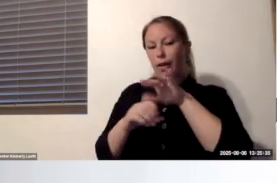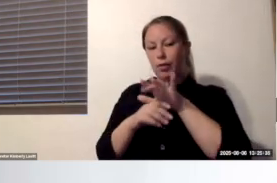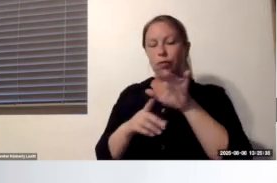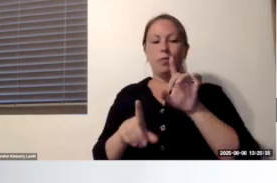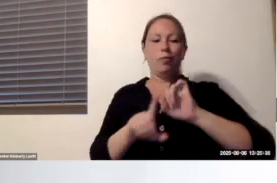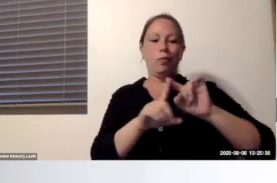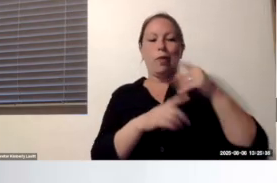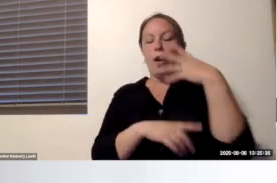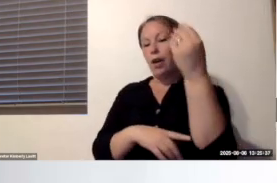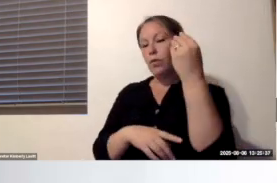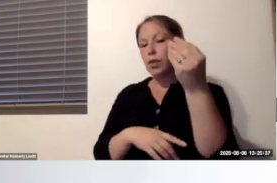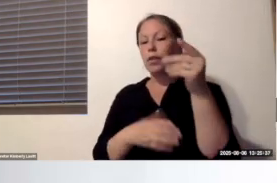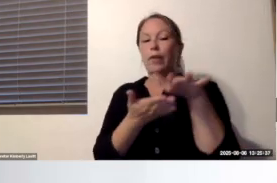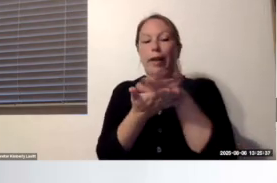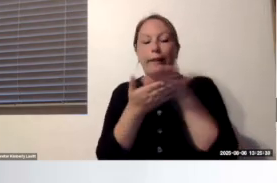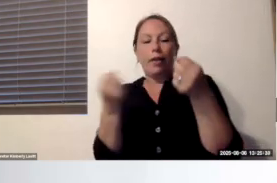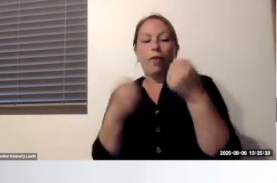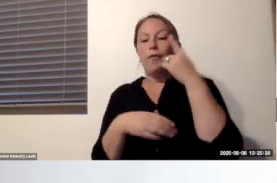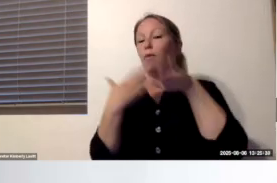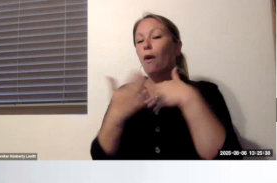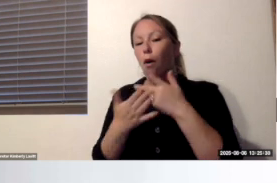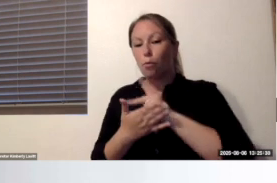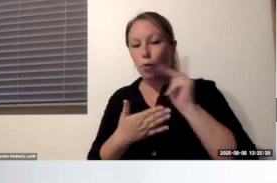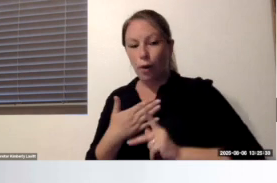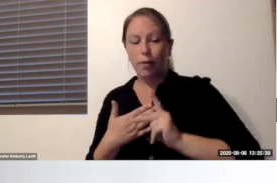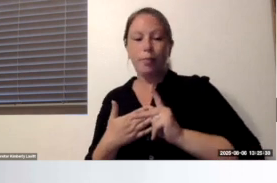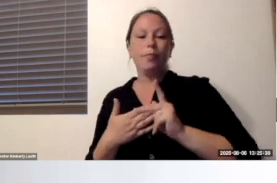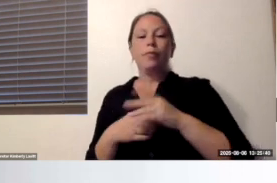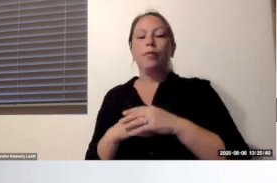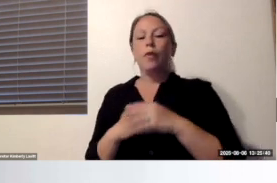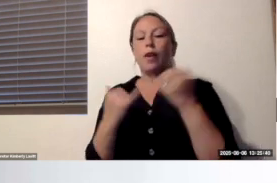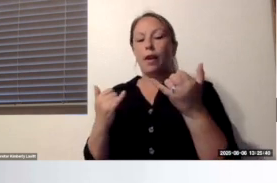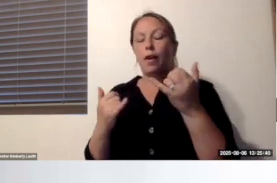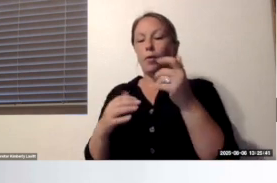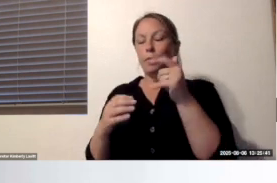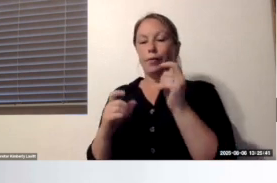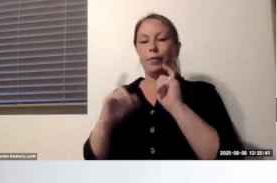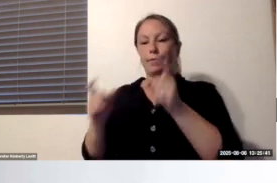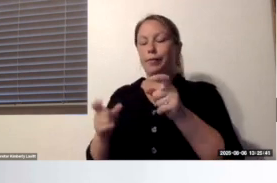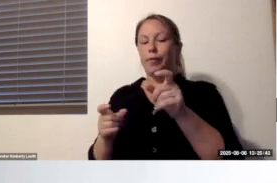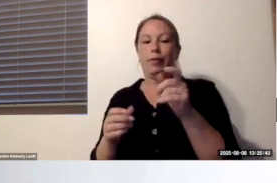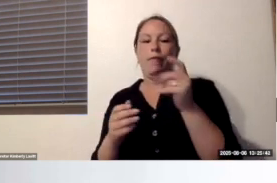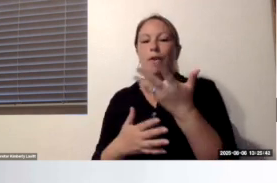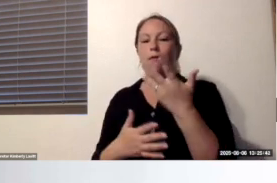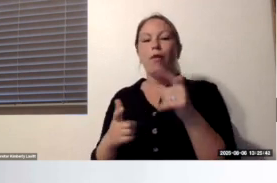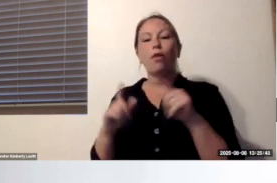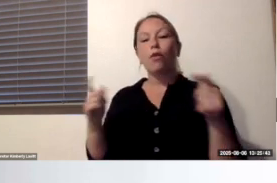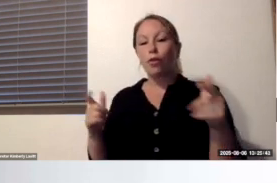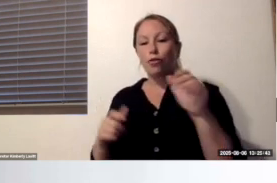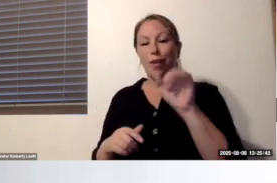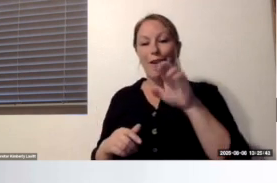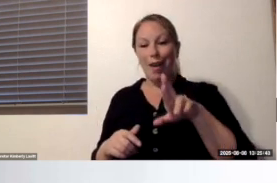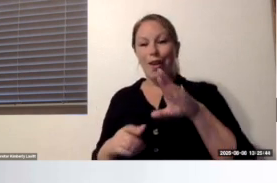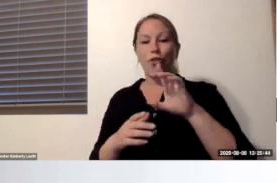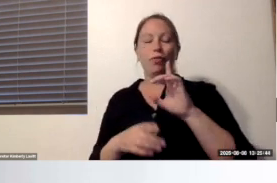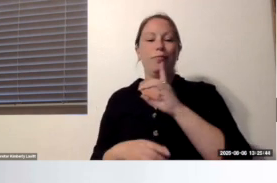outside of a regional Clean Cars for All program, which is currently administered by the 5 largest air districts, and also connects participants